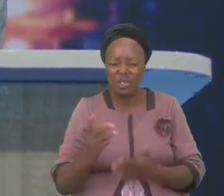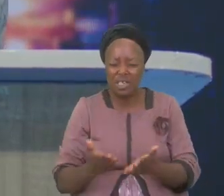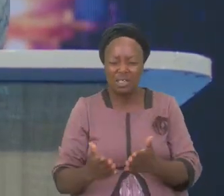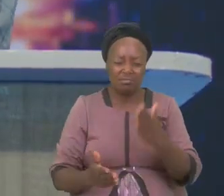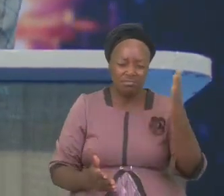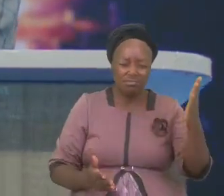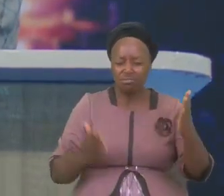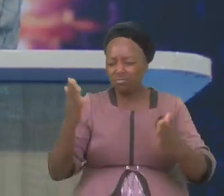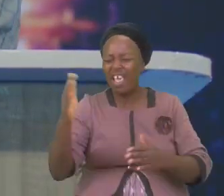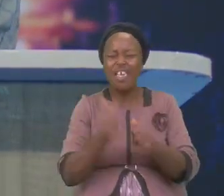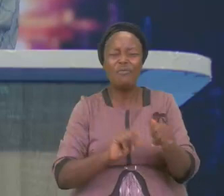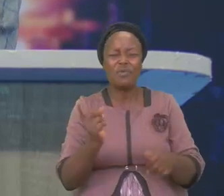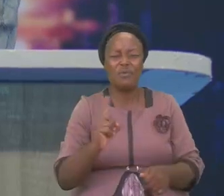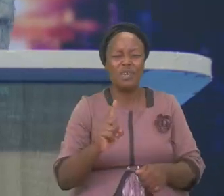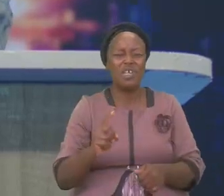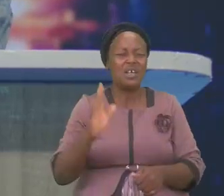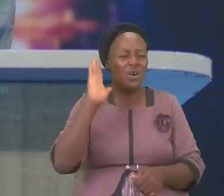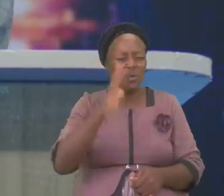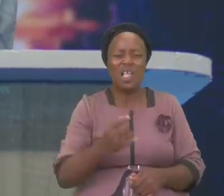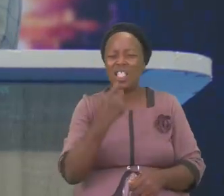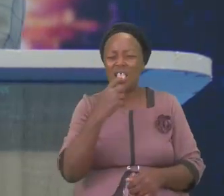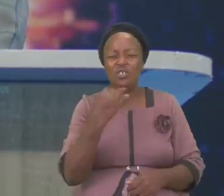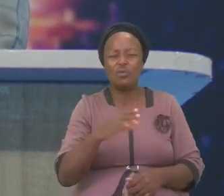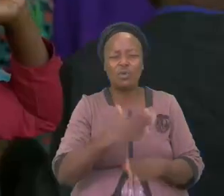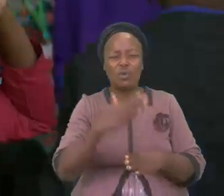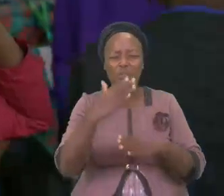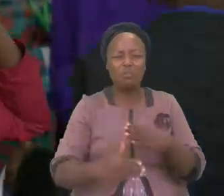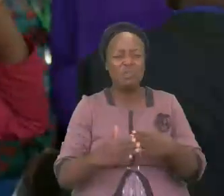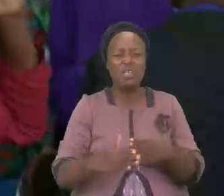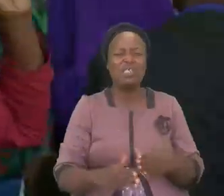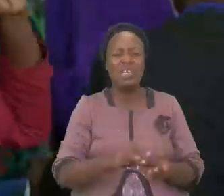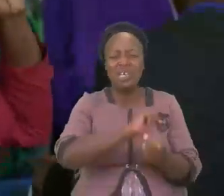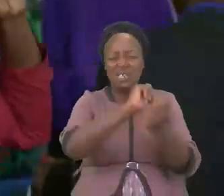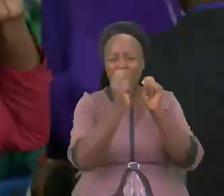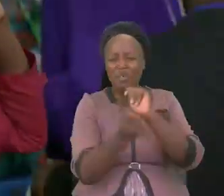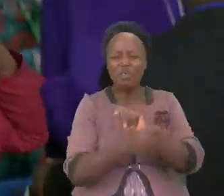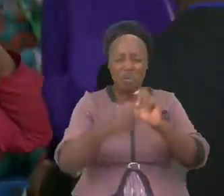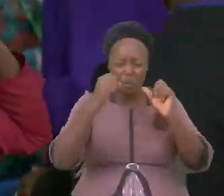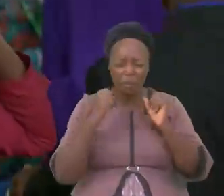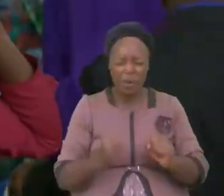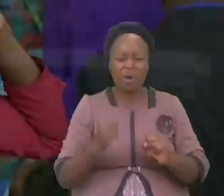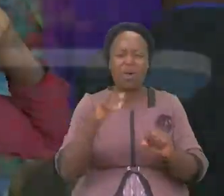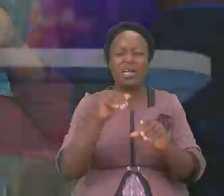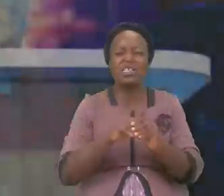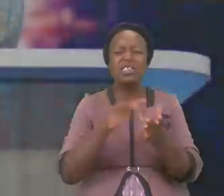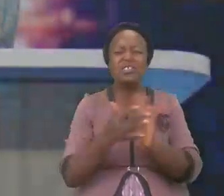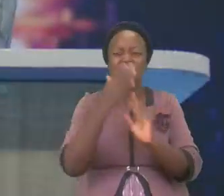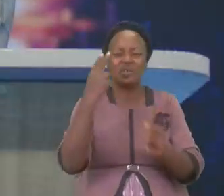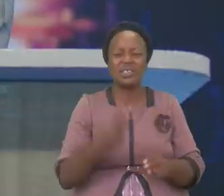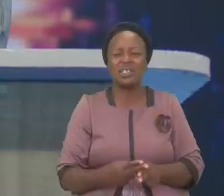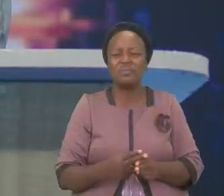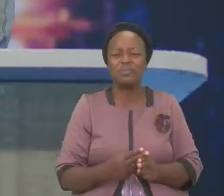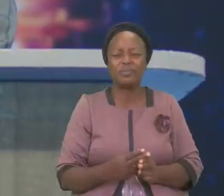total transformation power in Jesus' name. Turn everyone